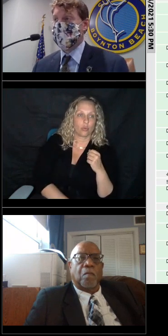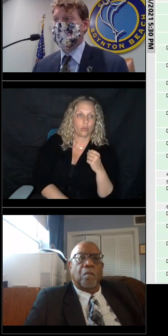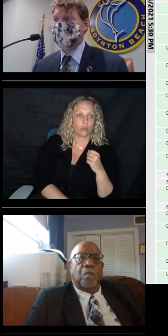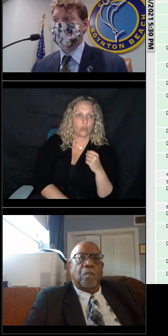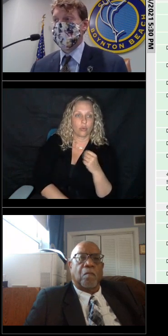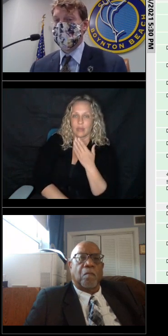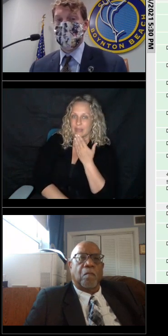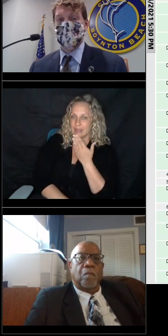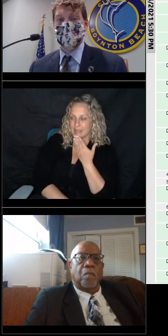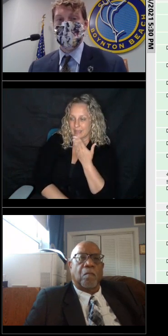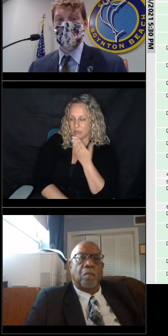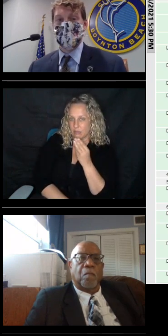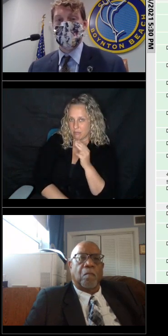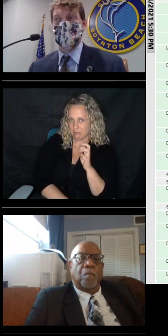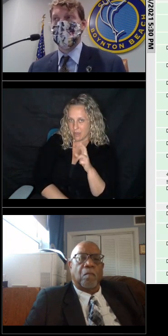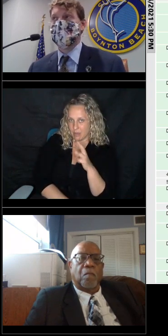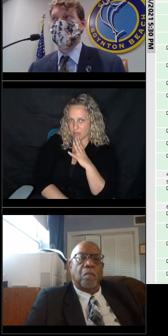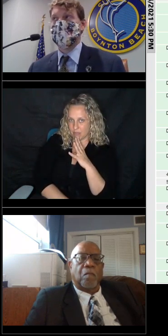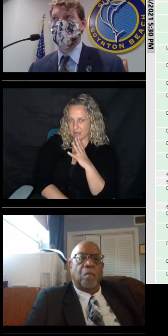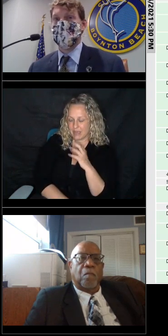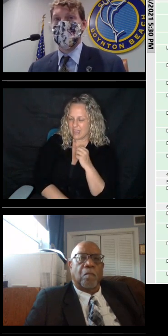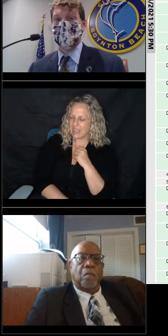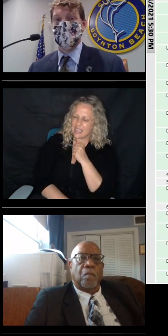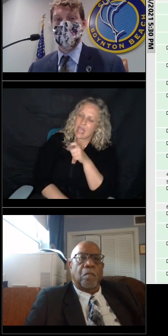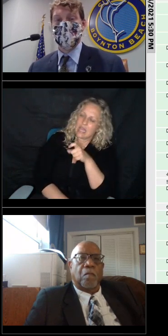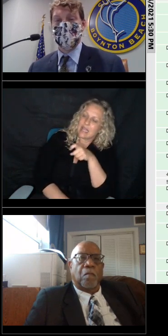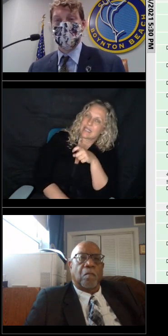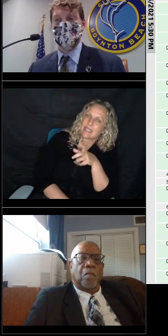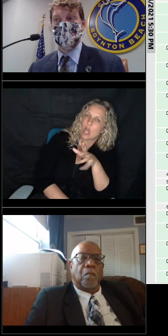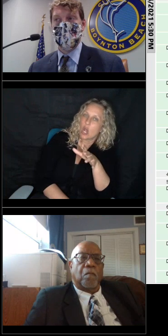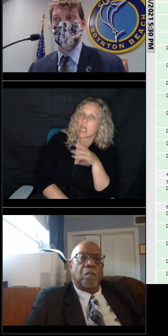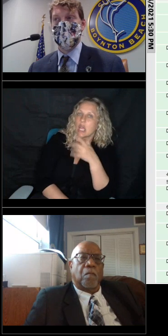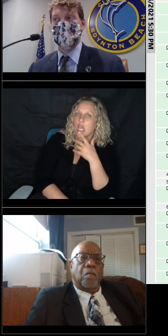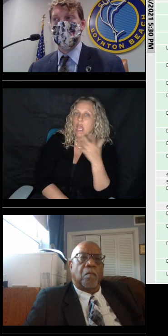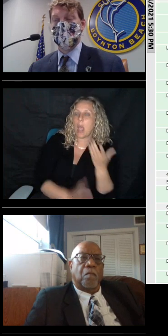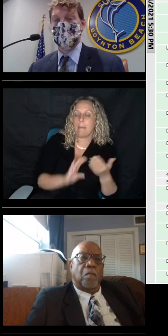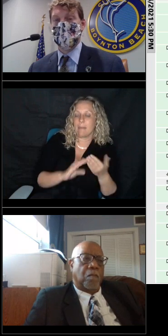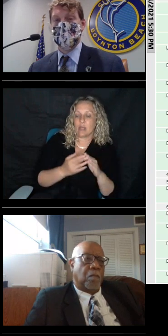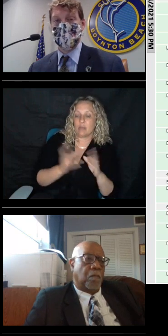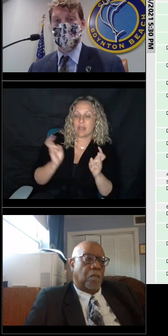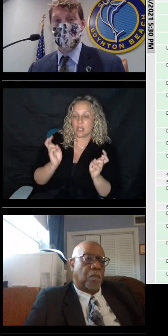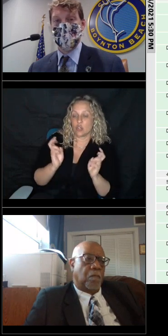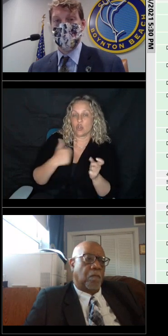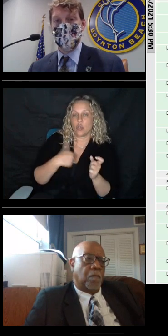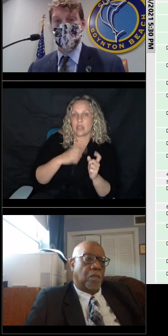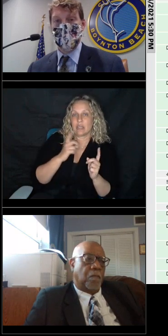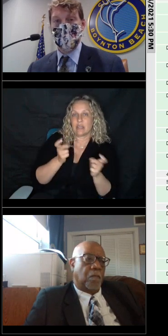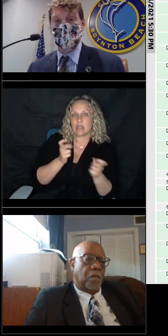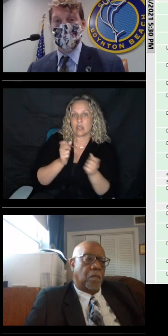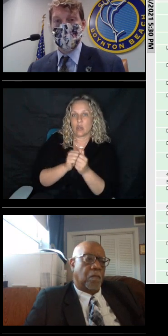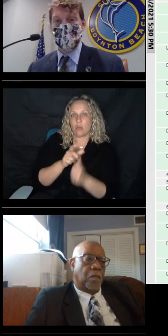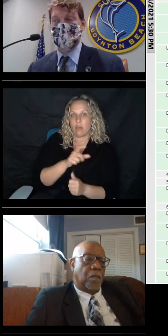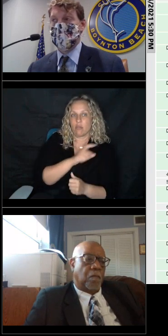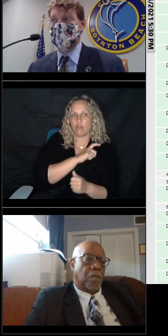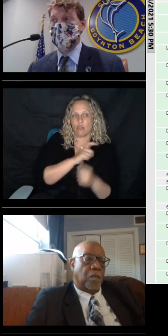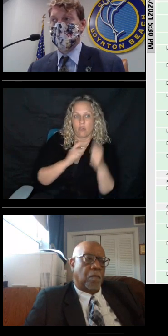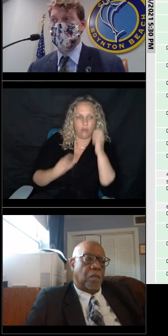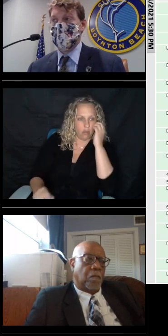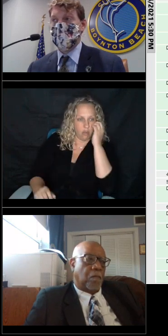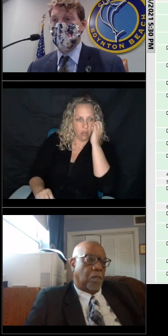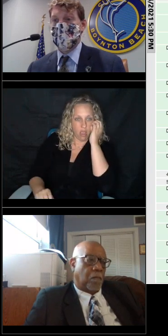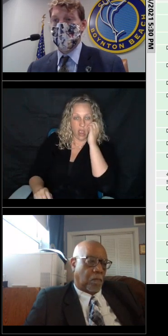Thank you. And, you know, it's not necessarily a municipal issue, maybe dealing with the sheriff, state